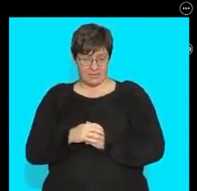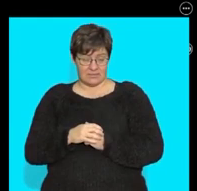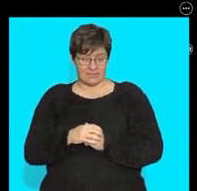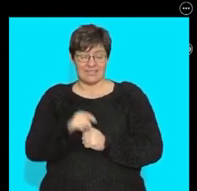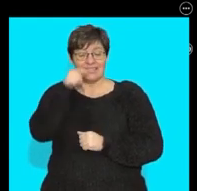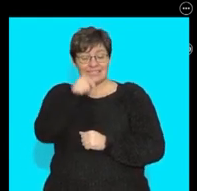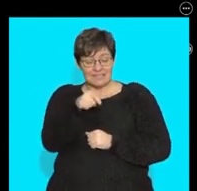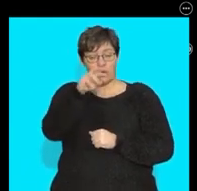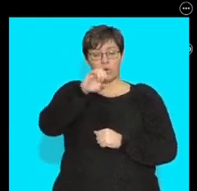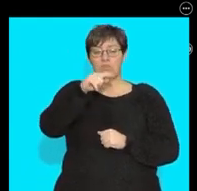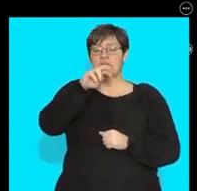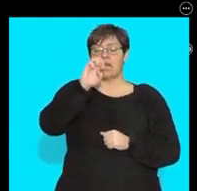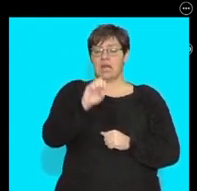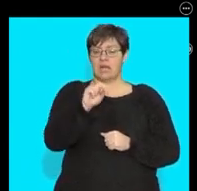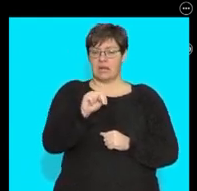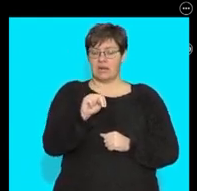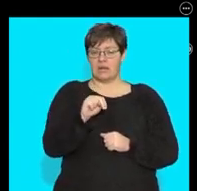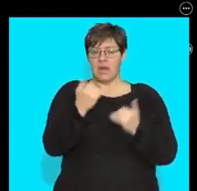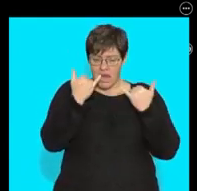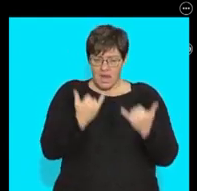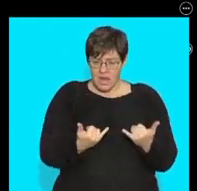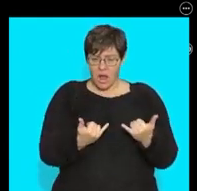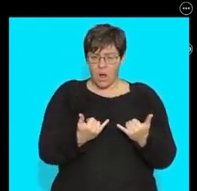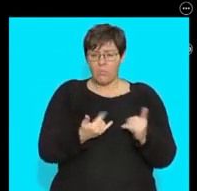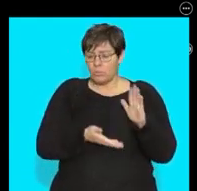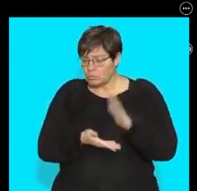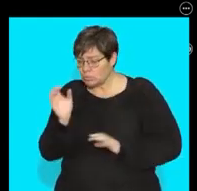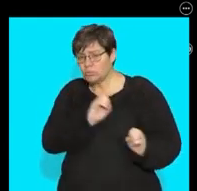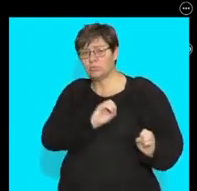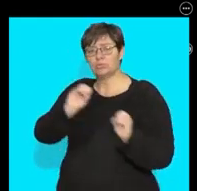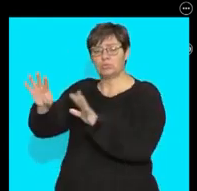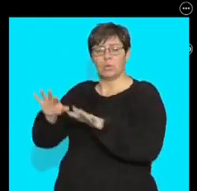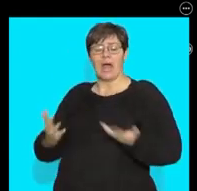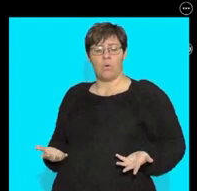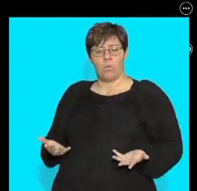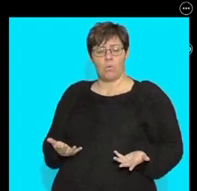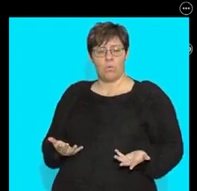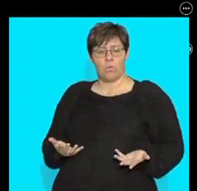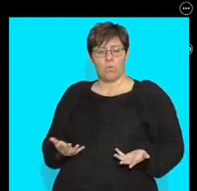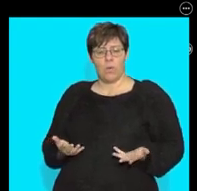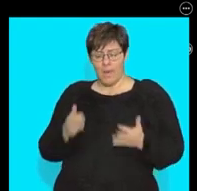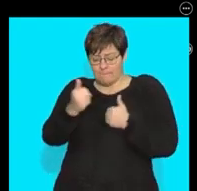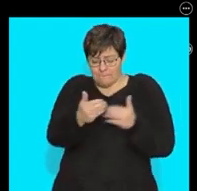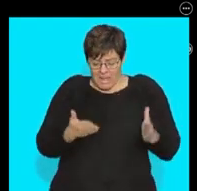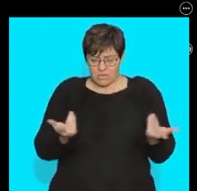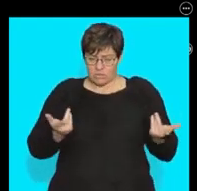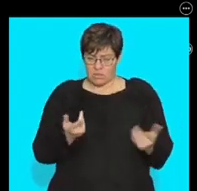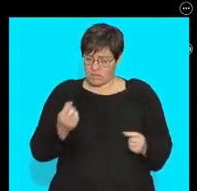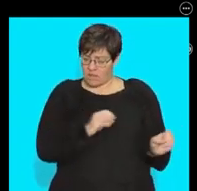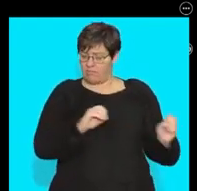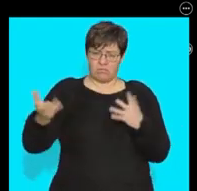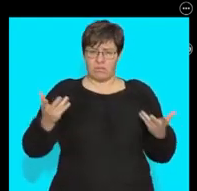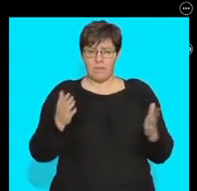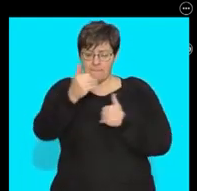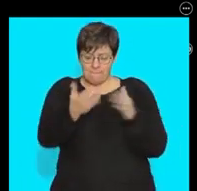The protein actually has to go somewhere. I need to put it into a package and I need